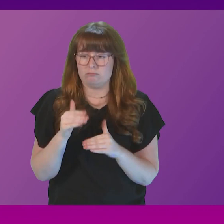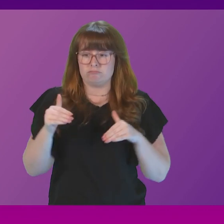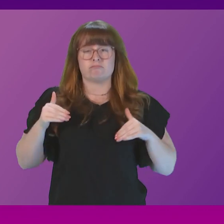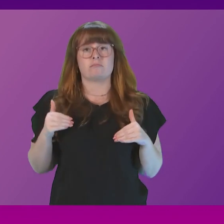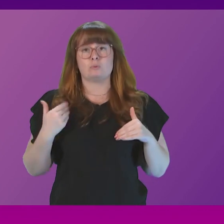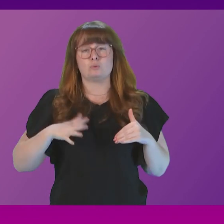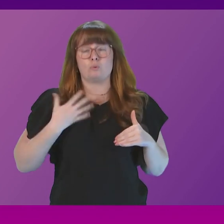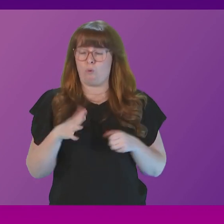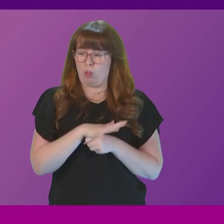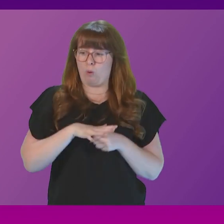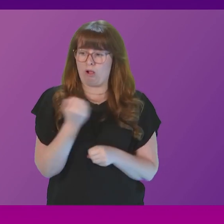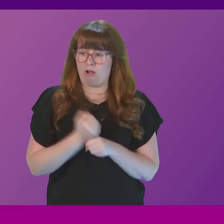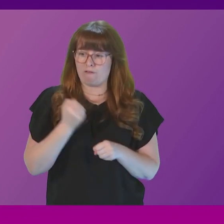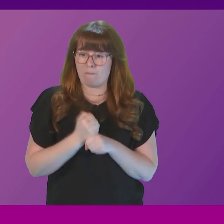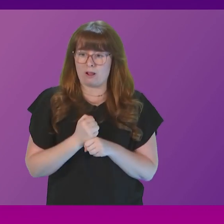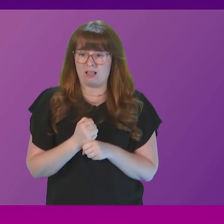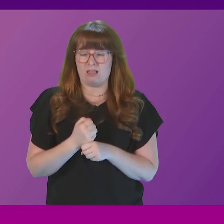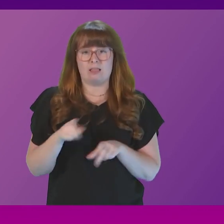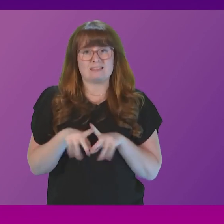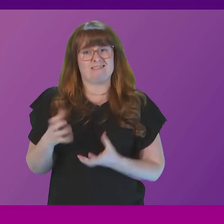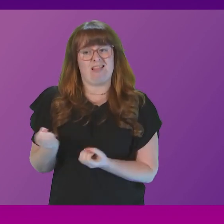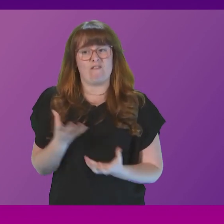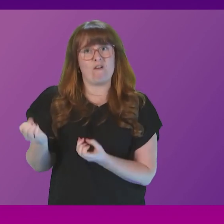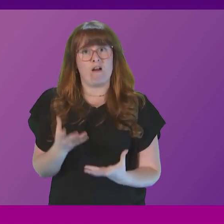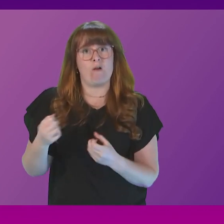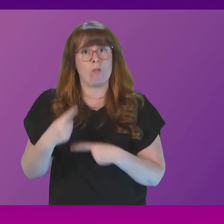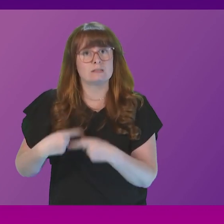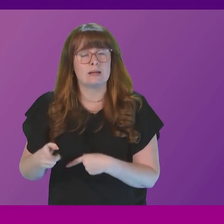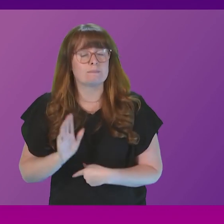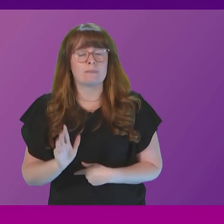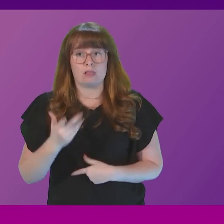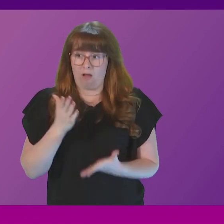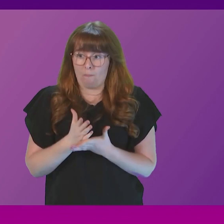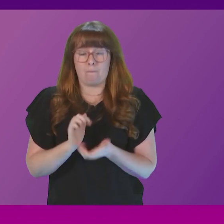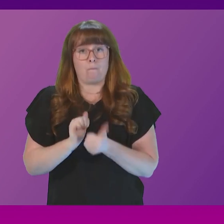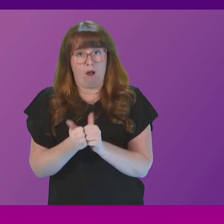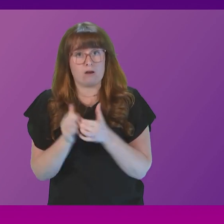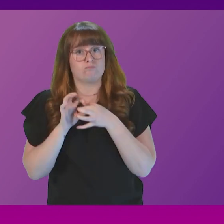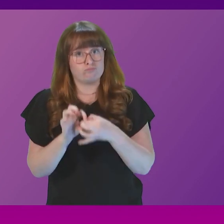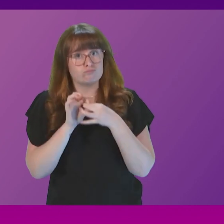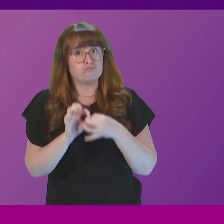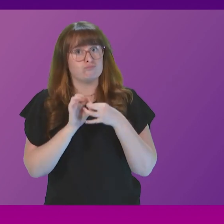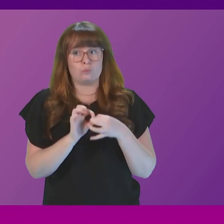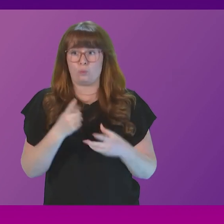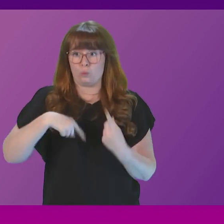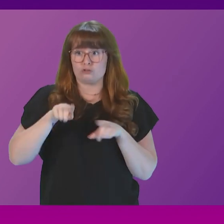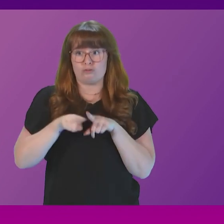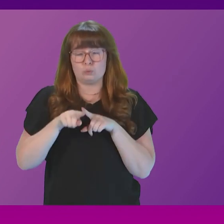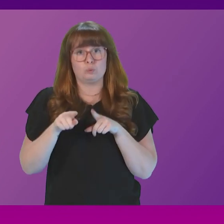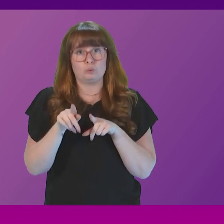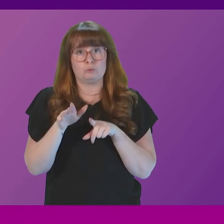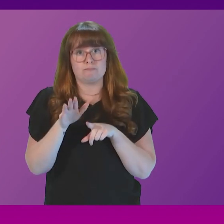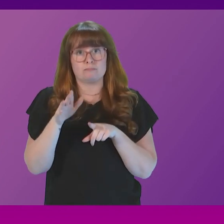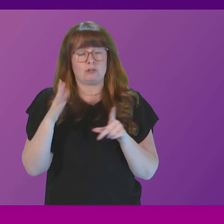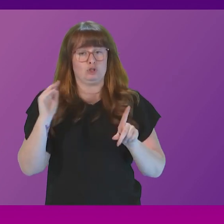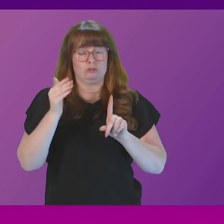idea that local government is a delivery agent, but actually they're really clearly partners in what we're trying to do for people in Scotland.